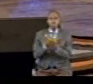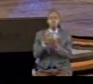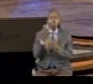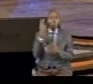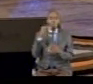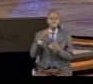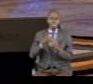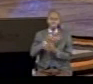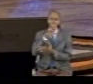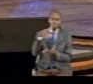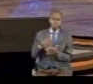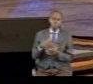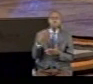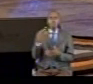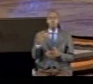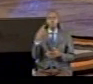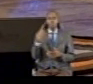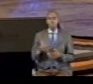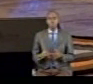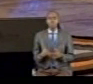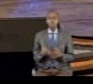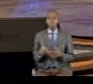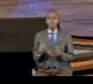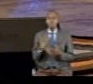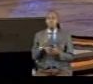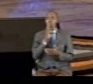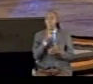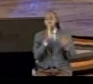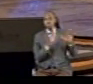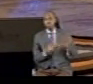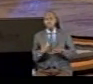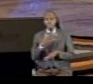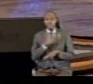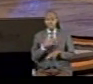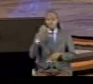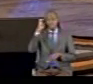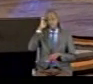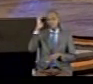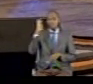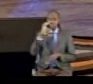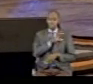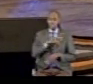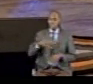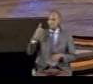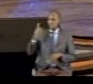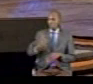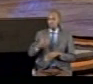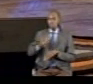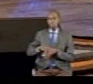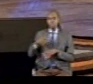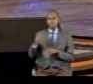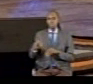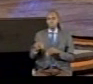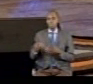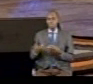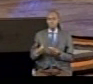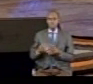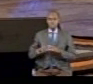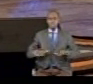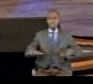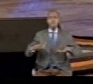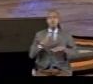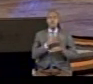sea, and he alone on the land. And he saw them toiling in rowing, for